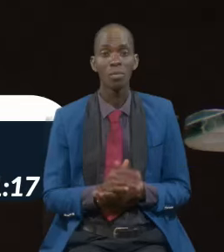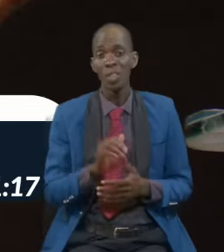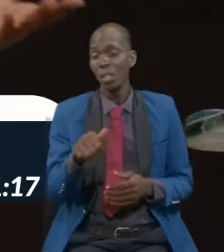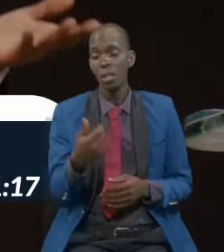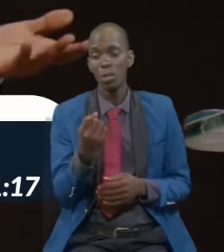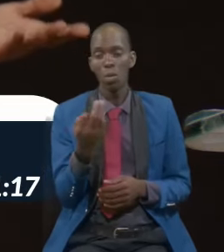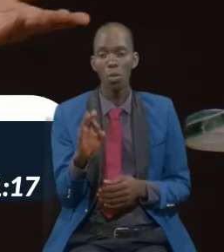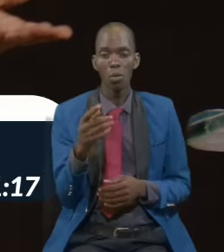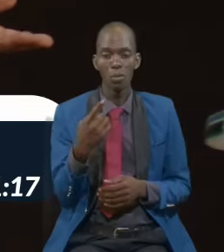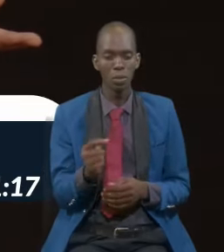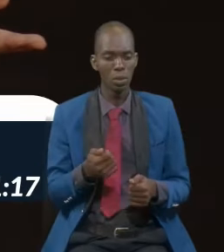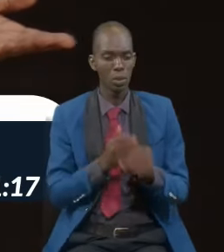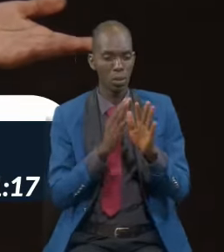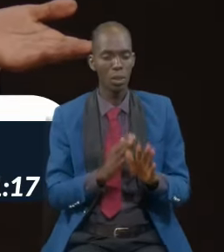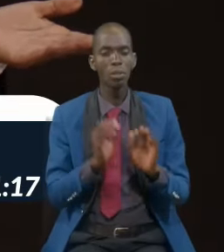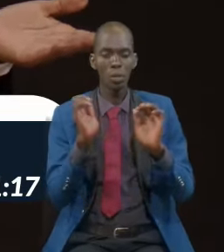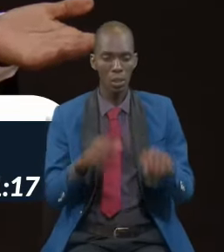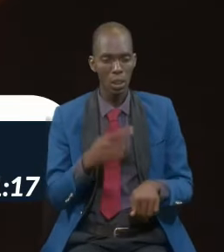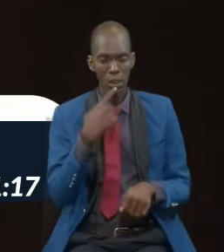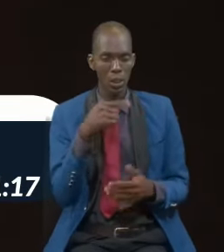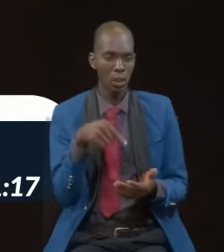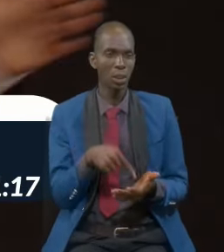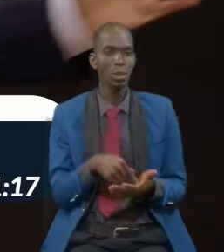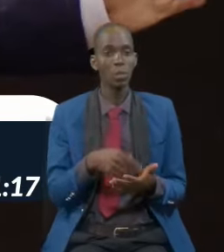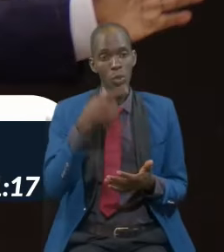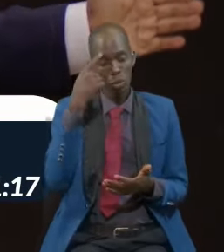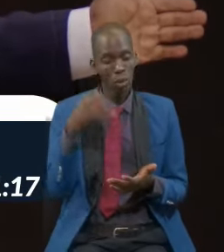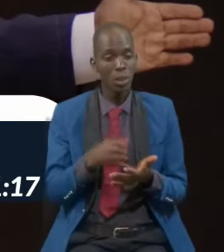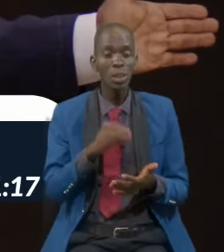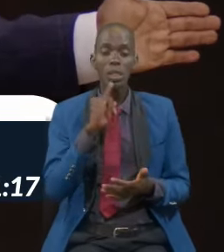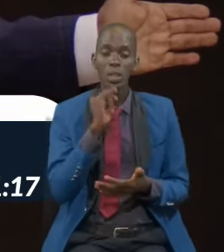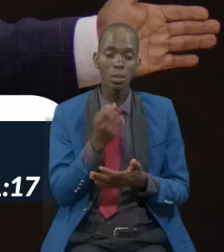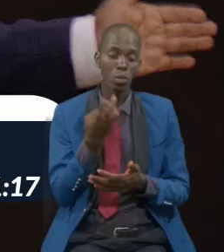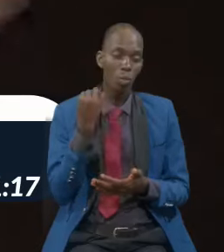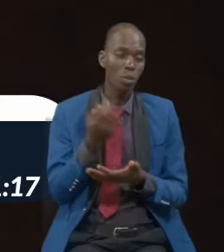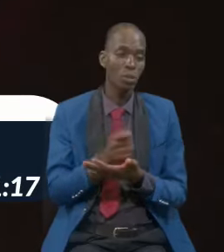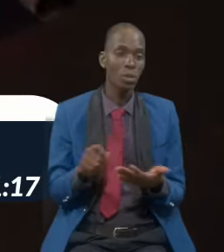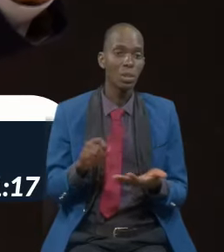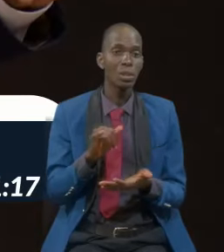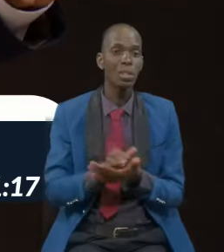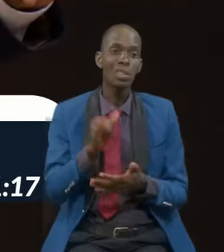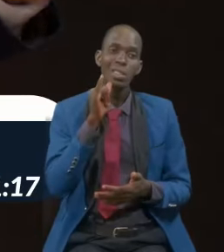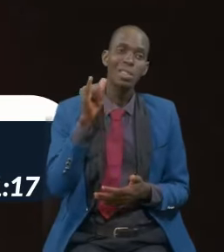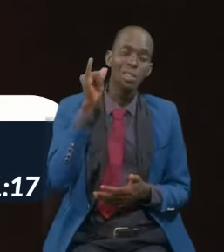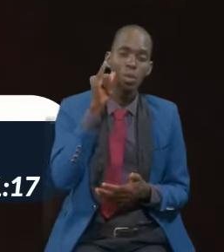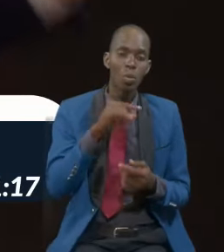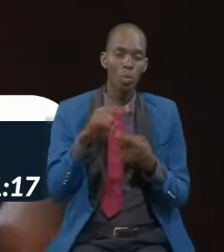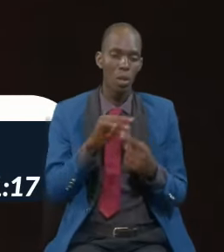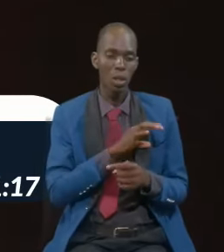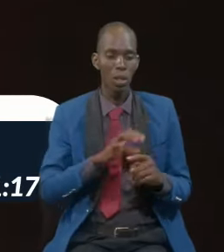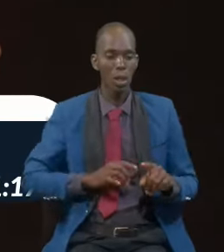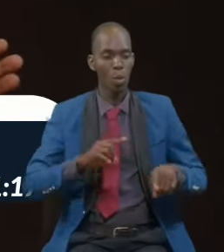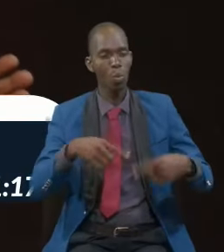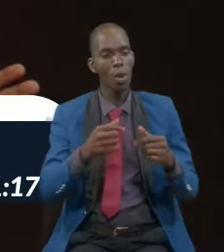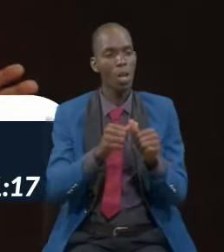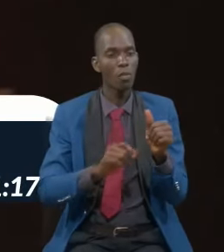disciples could have said that before this was reaching, that yesterday, when he went about doing good,